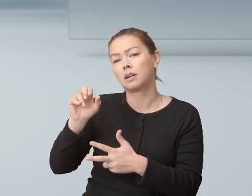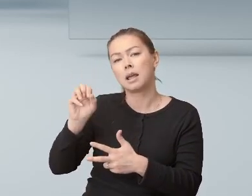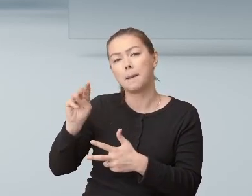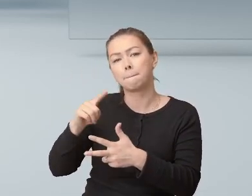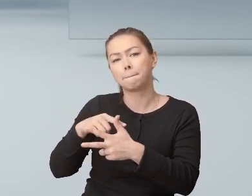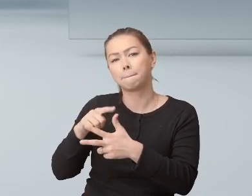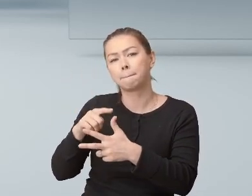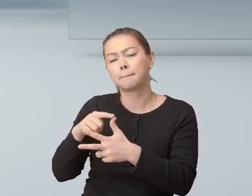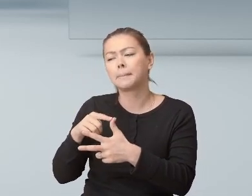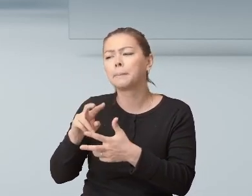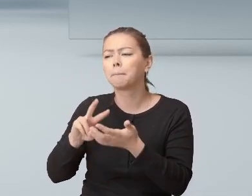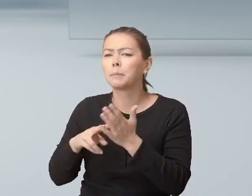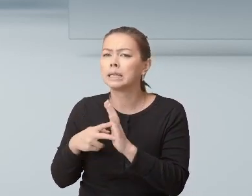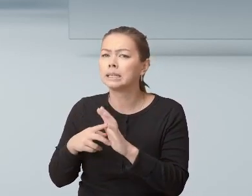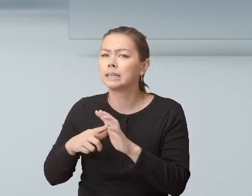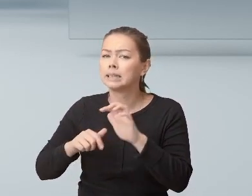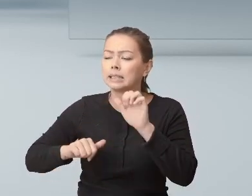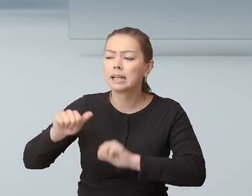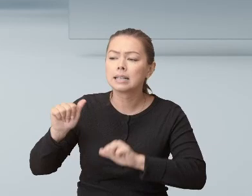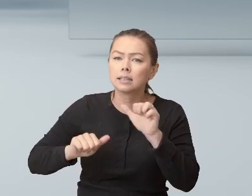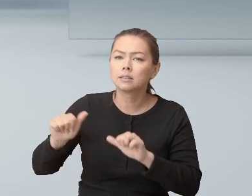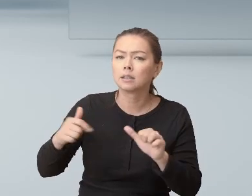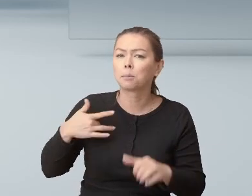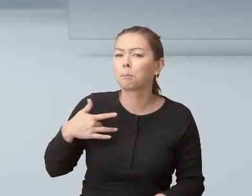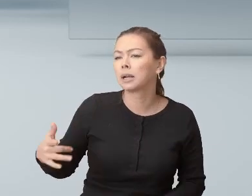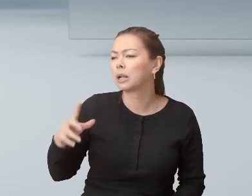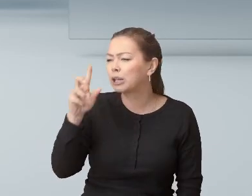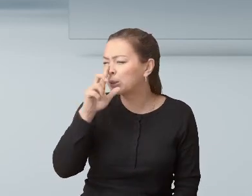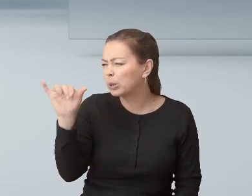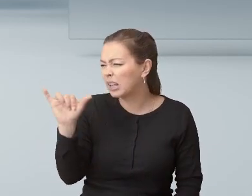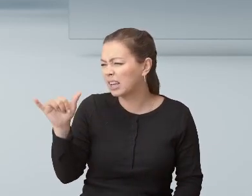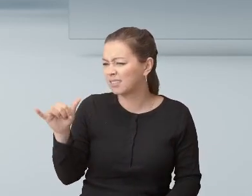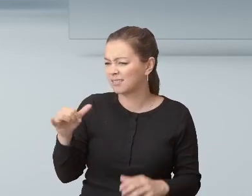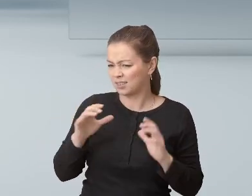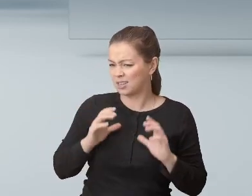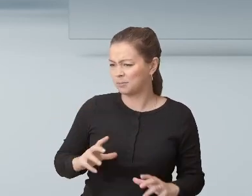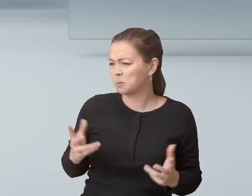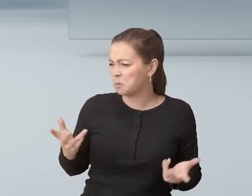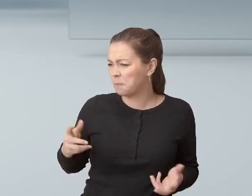of assessment and upfront step look like typically with a customer?